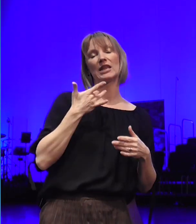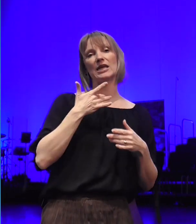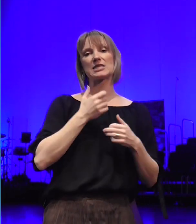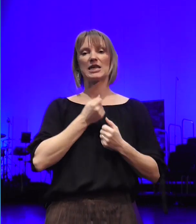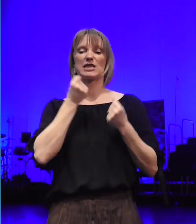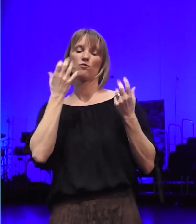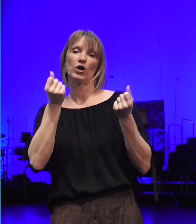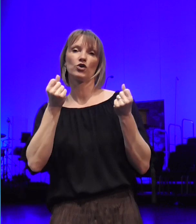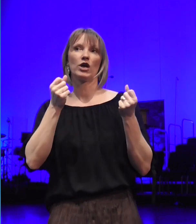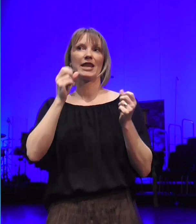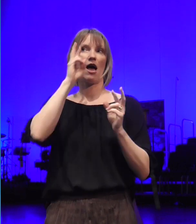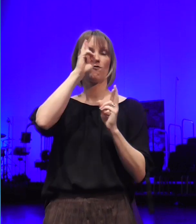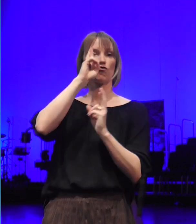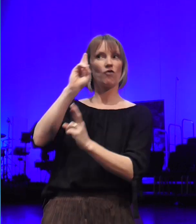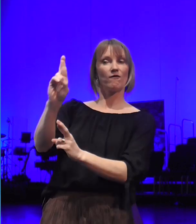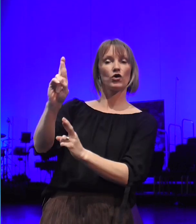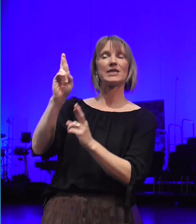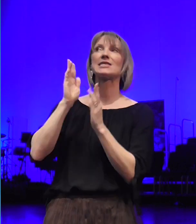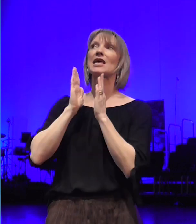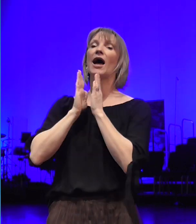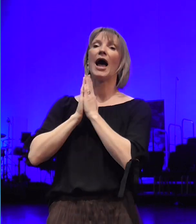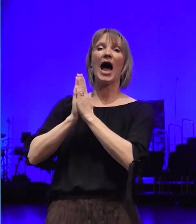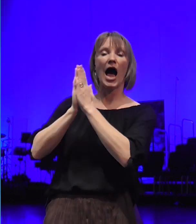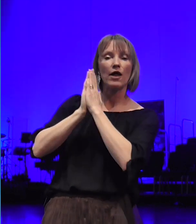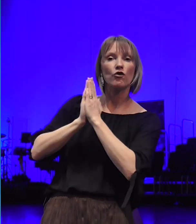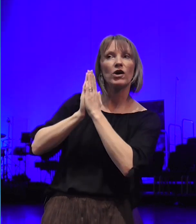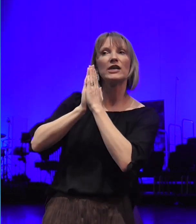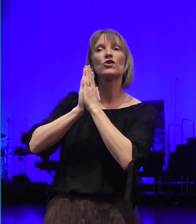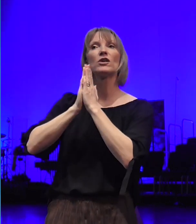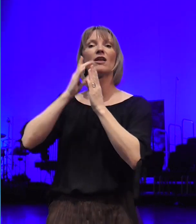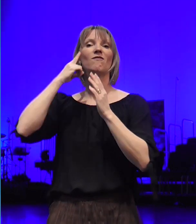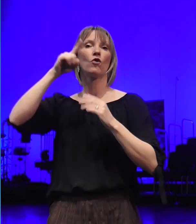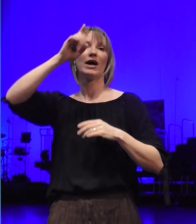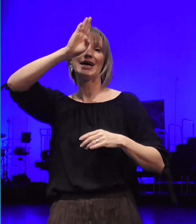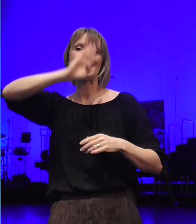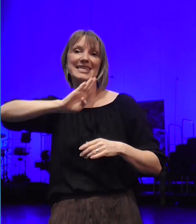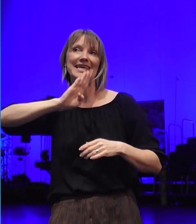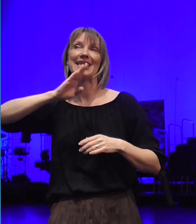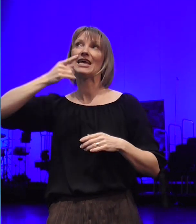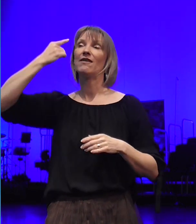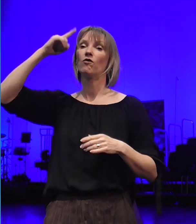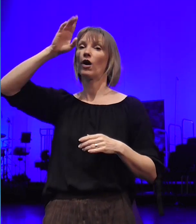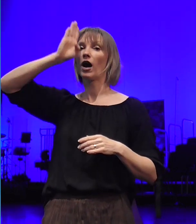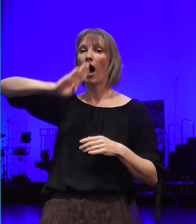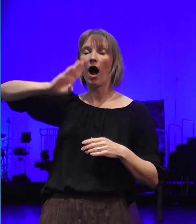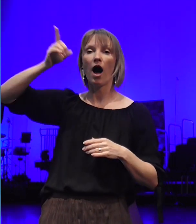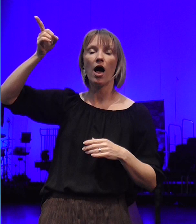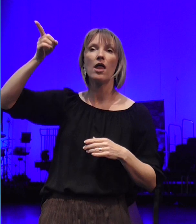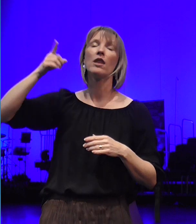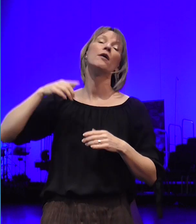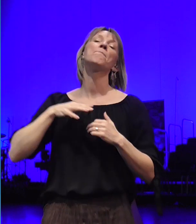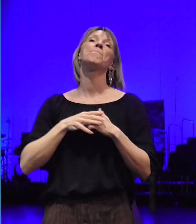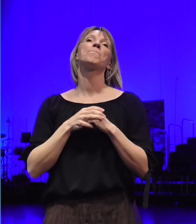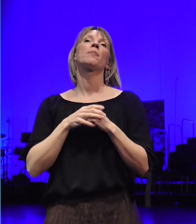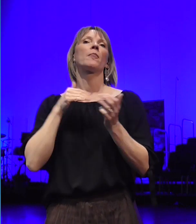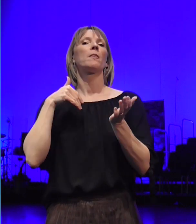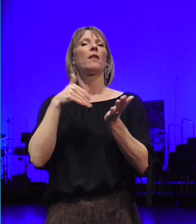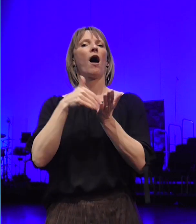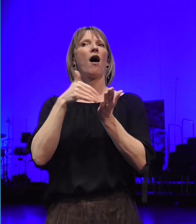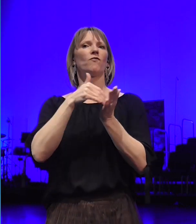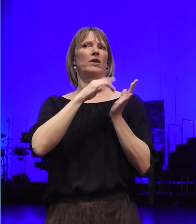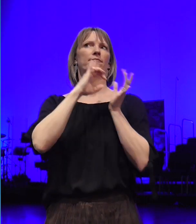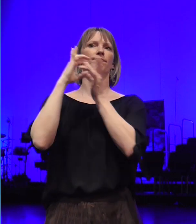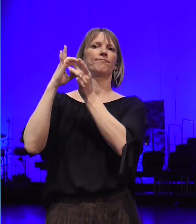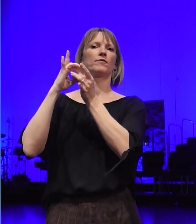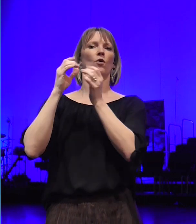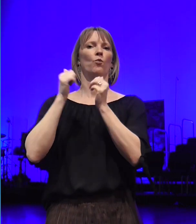reverence, or adoration, often for a deity or for God. And so it's often been associated